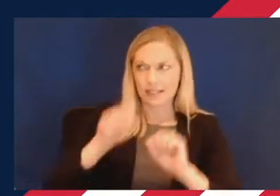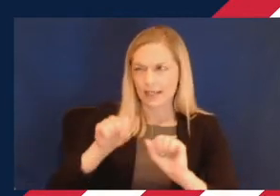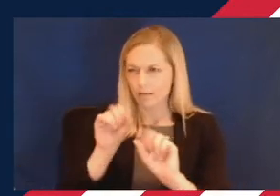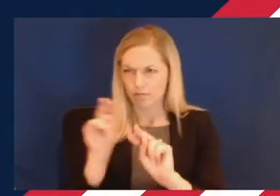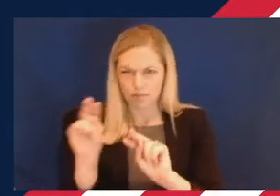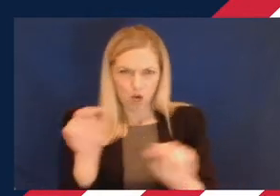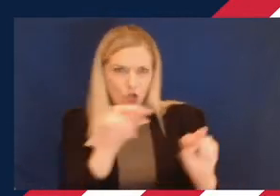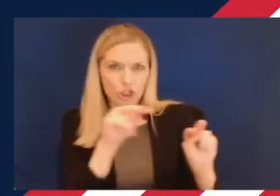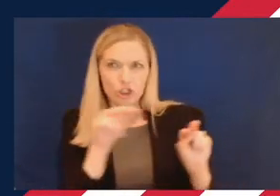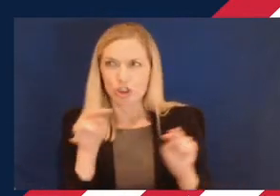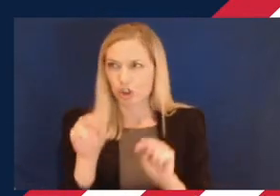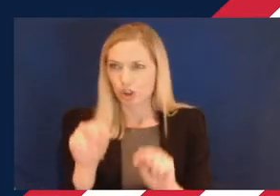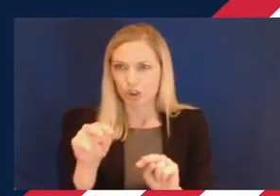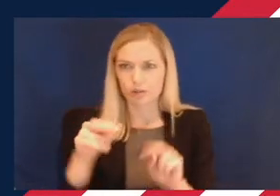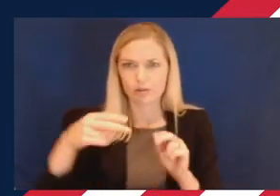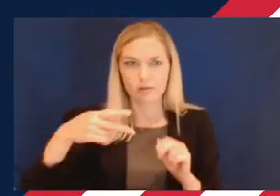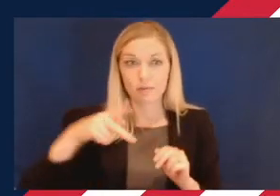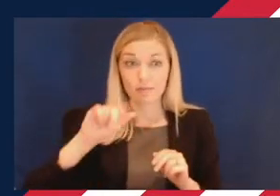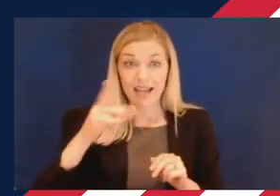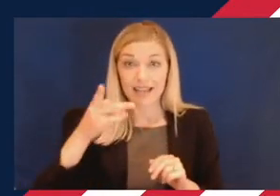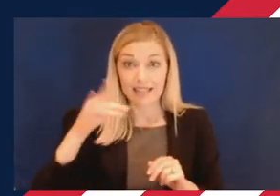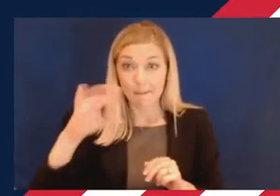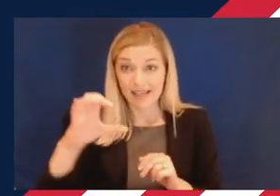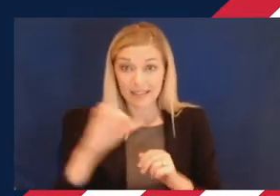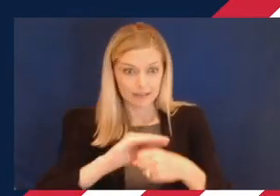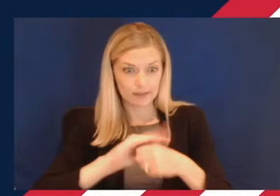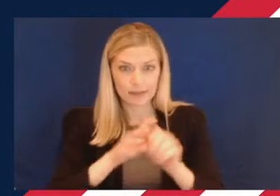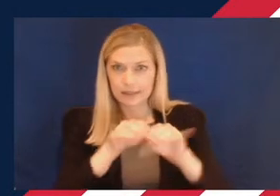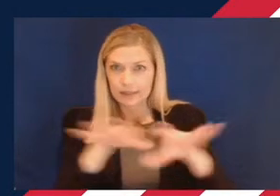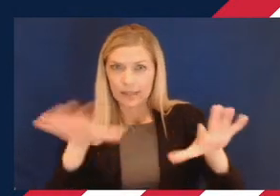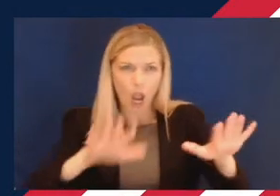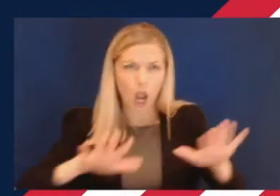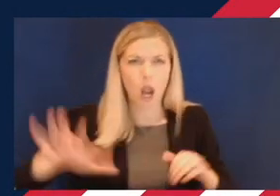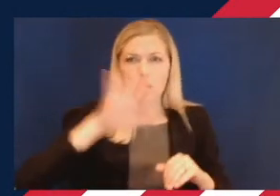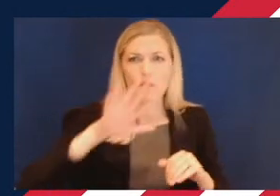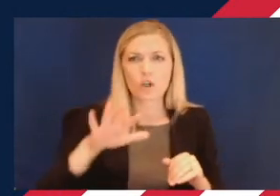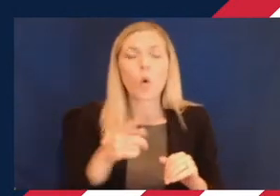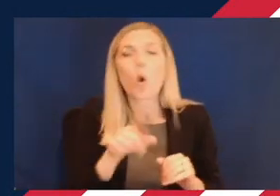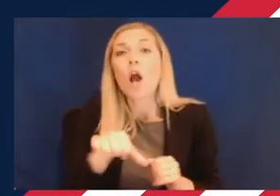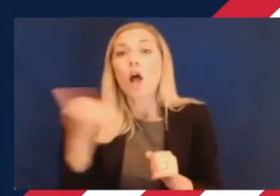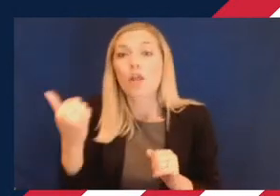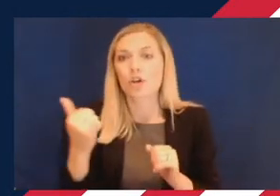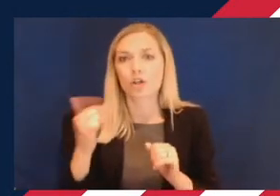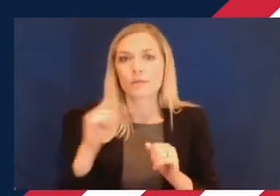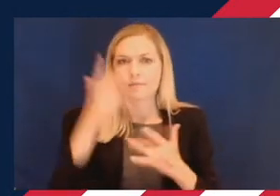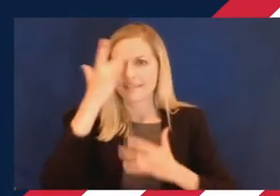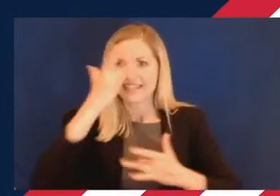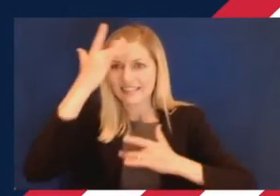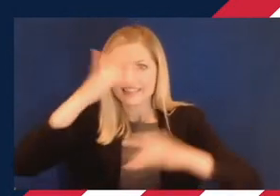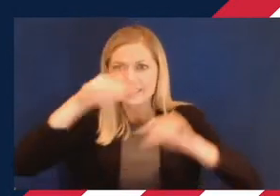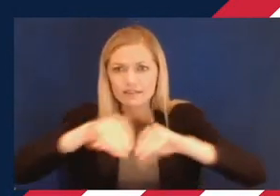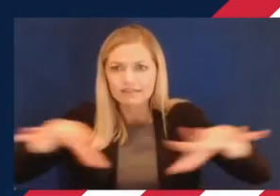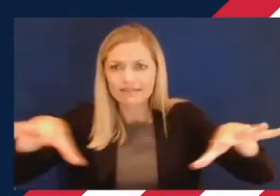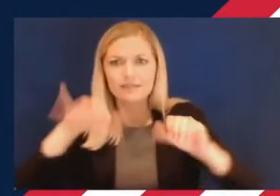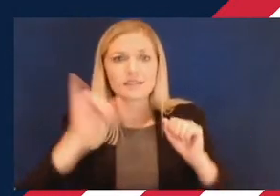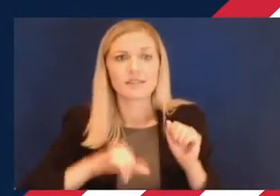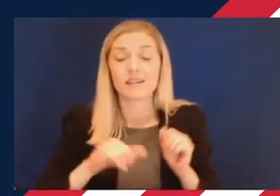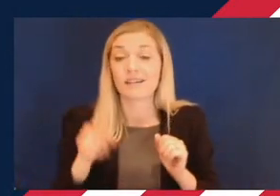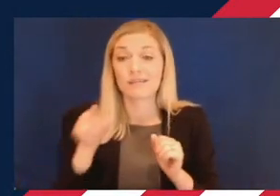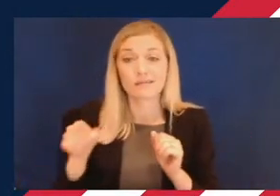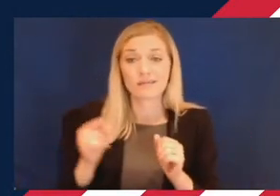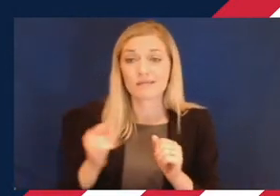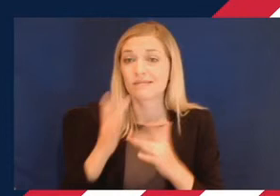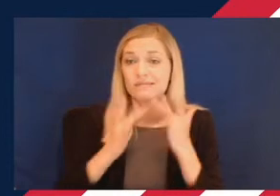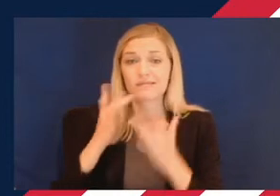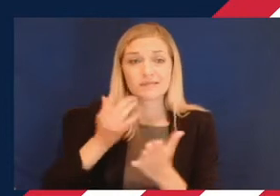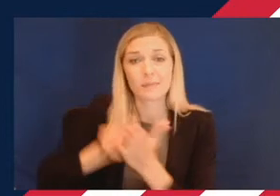those efforts have been cut as well, and there's invest. So it's both making sure